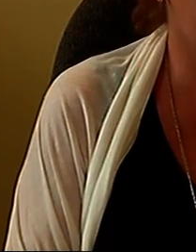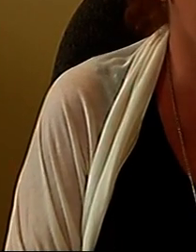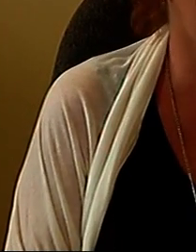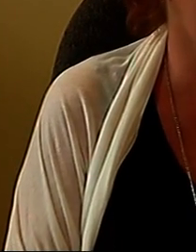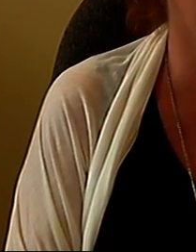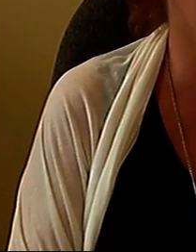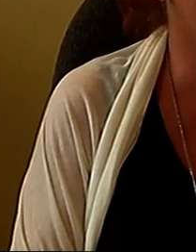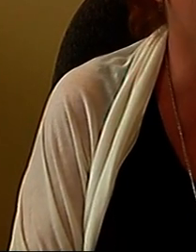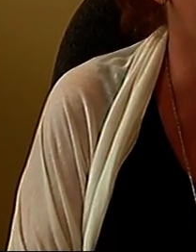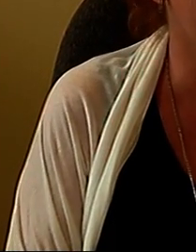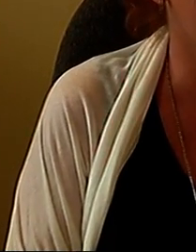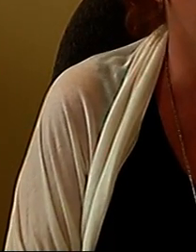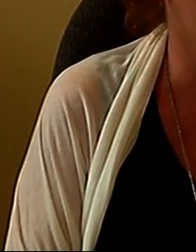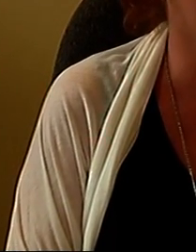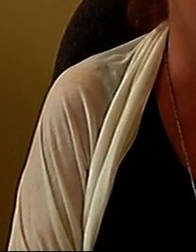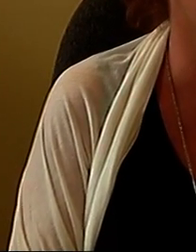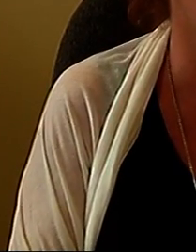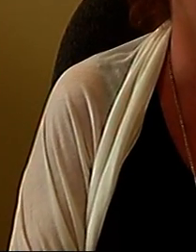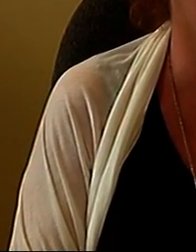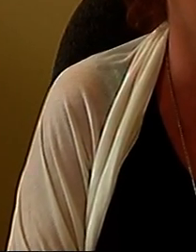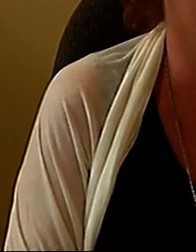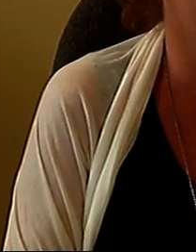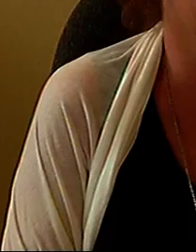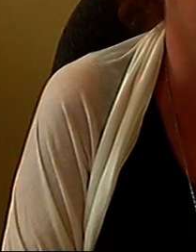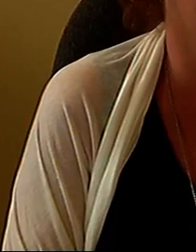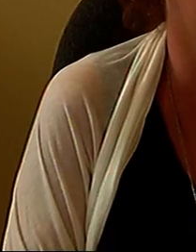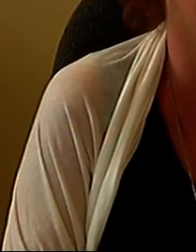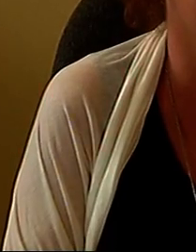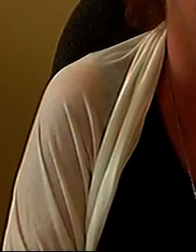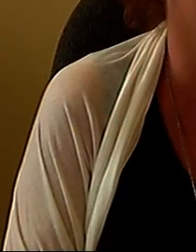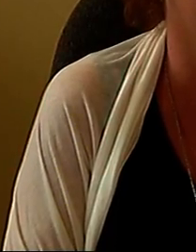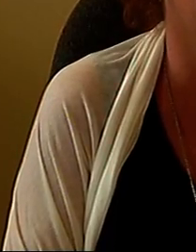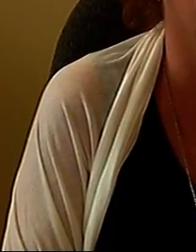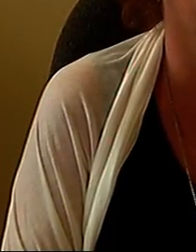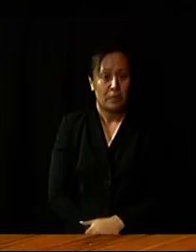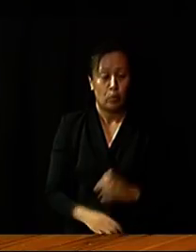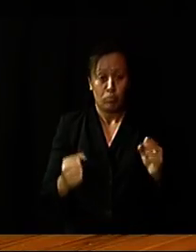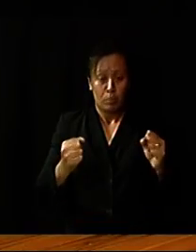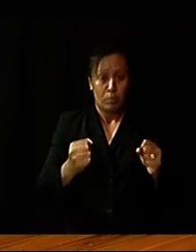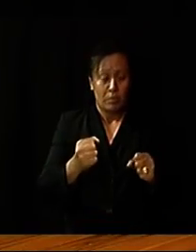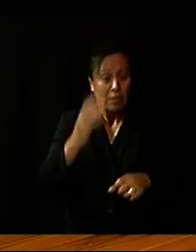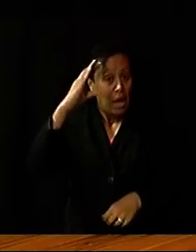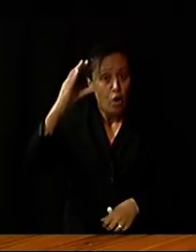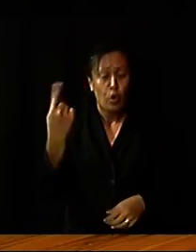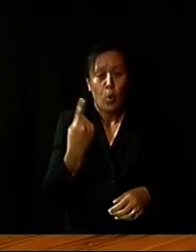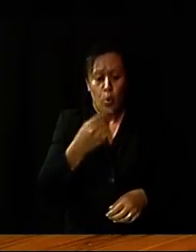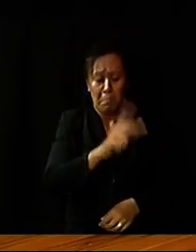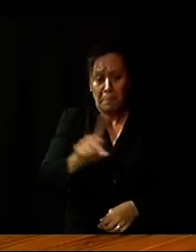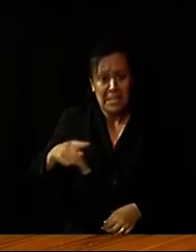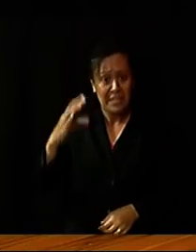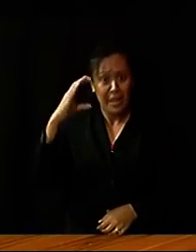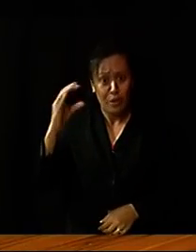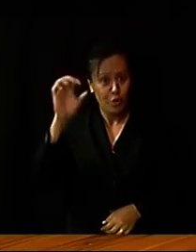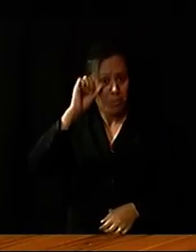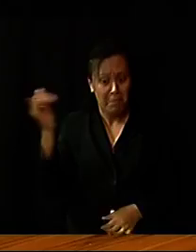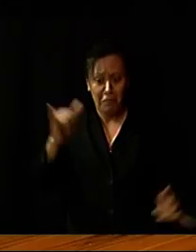certainly not working, and they're not very smart anymore if this is all they can come up with as a foreign policy towards Fiji. Solidarity within the countries